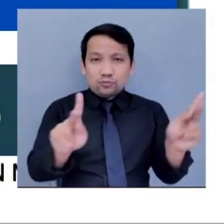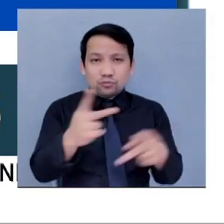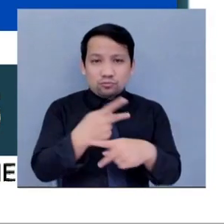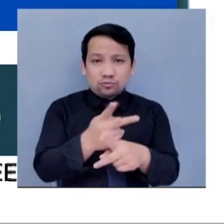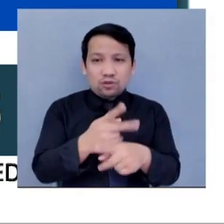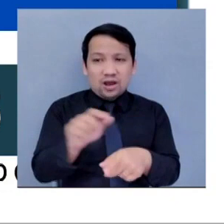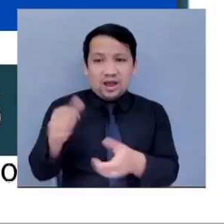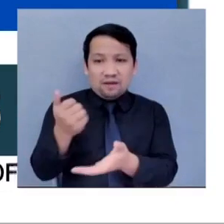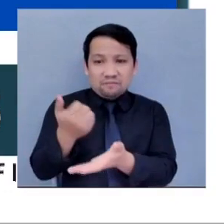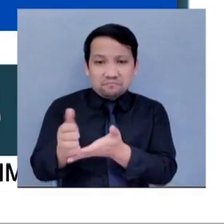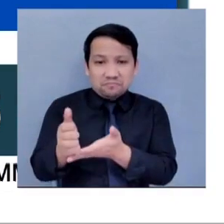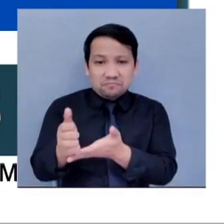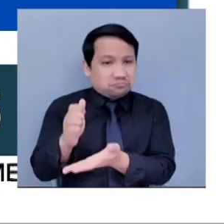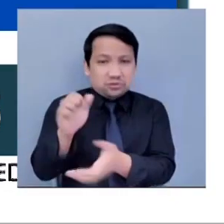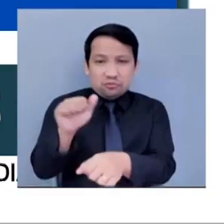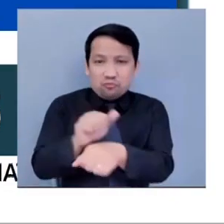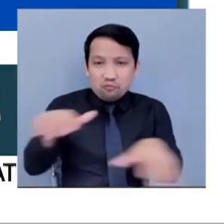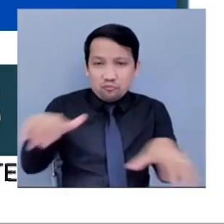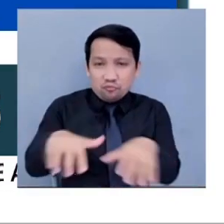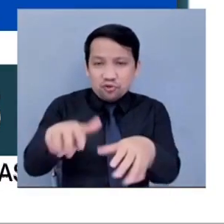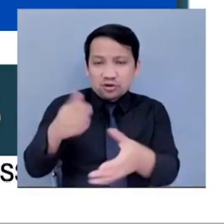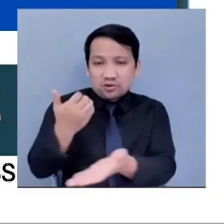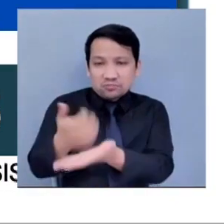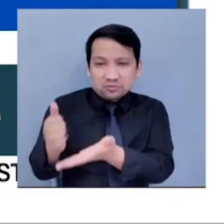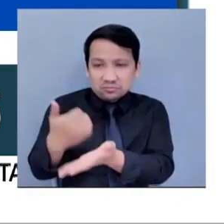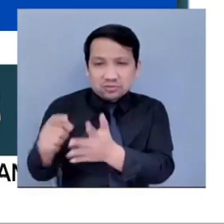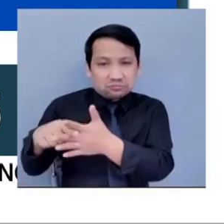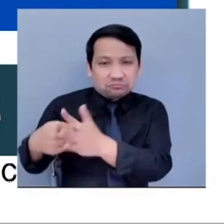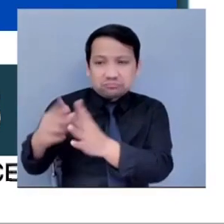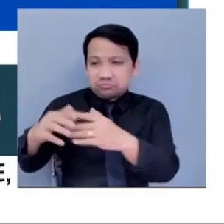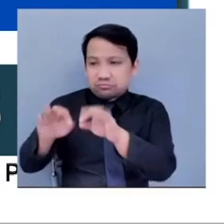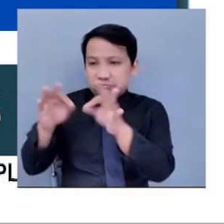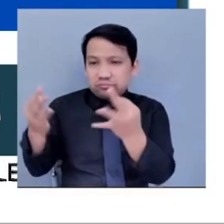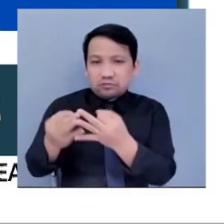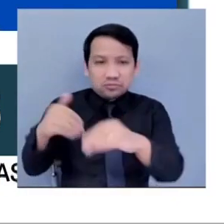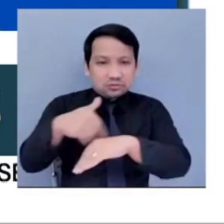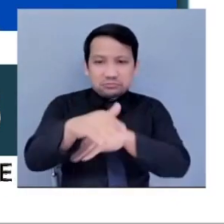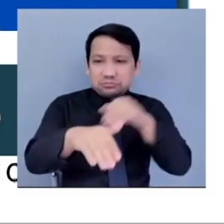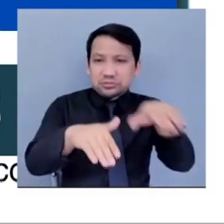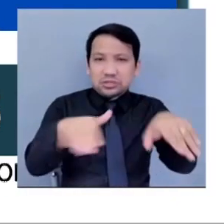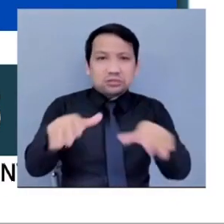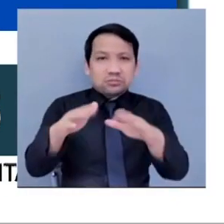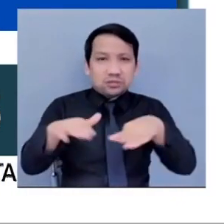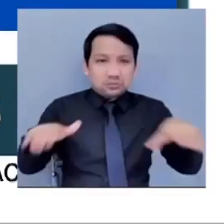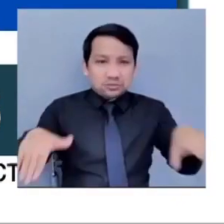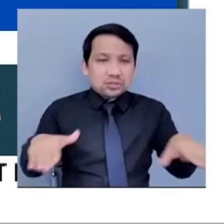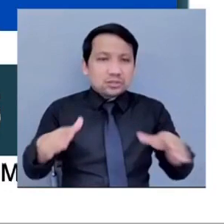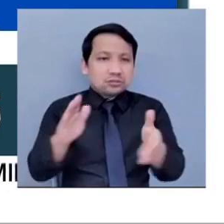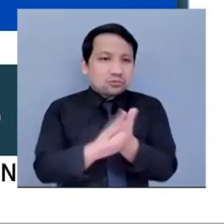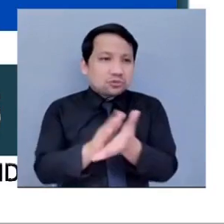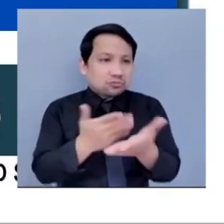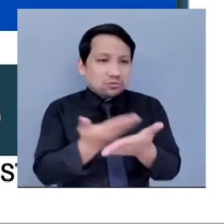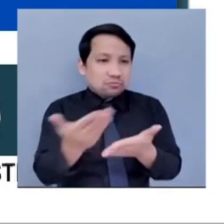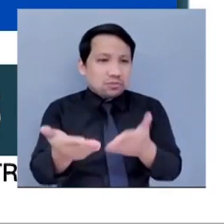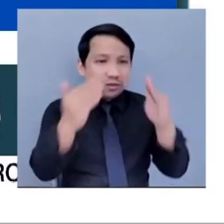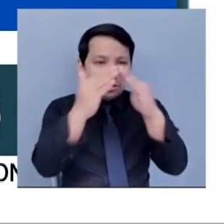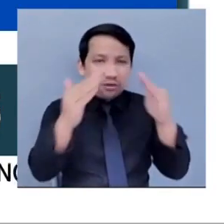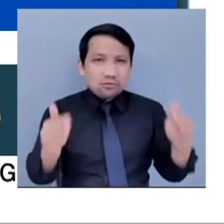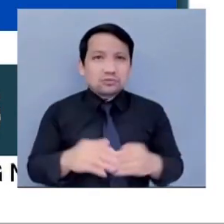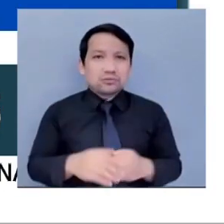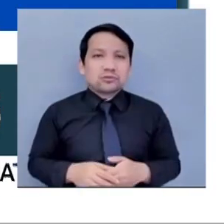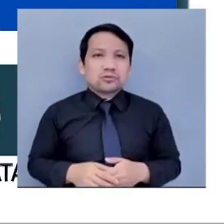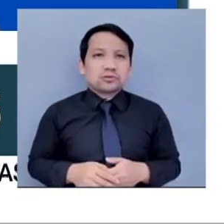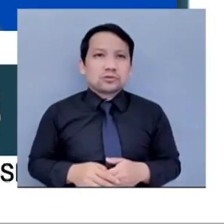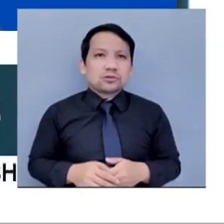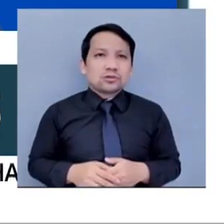spending power, they would start families, they would send their children to school, they would buy houses, higher multiplier